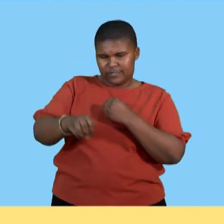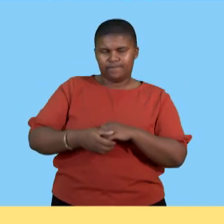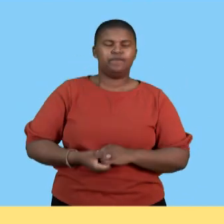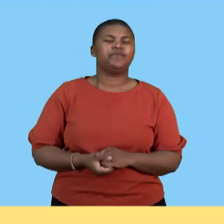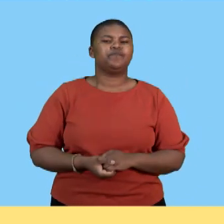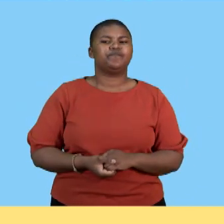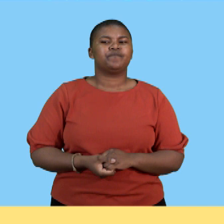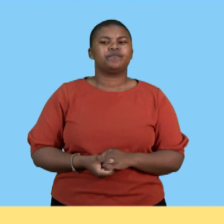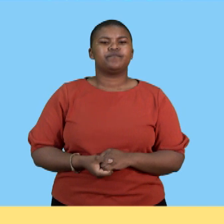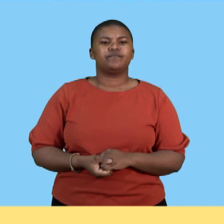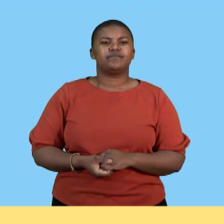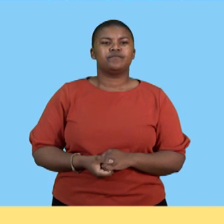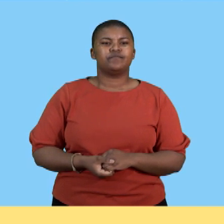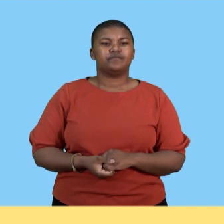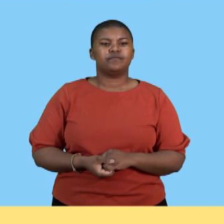750.